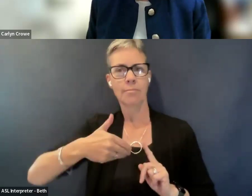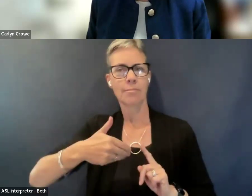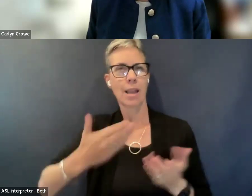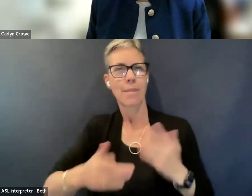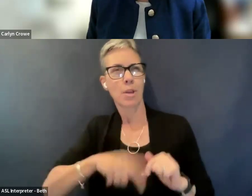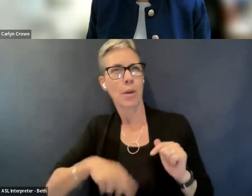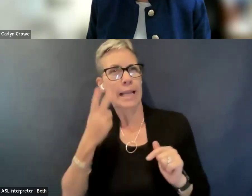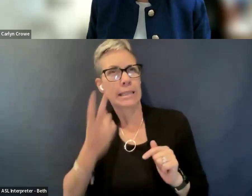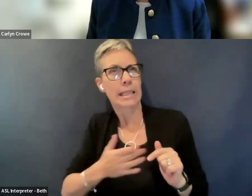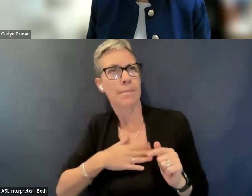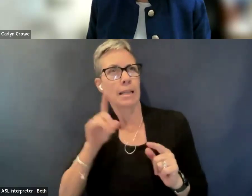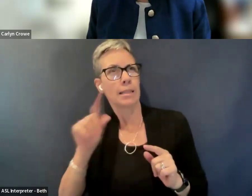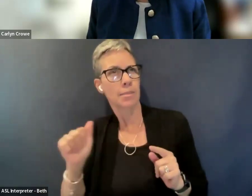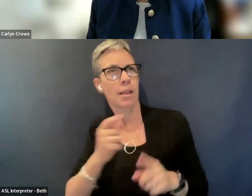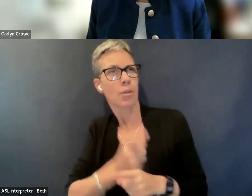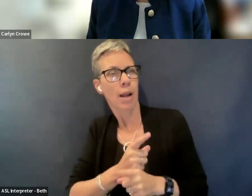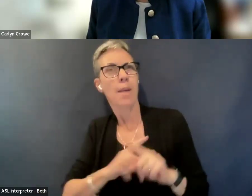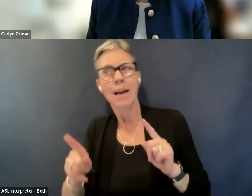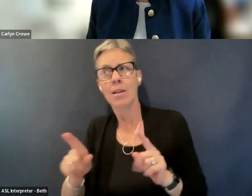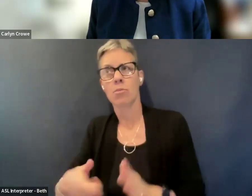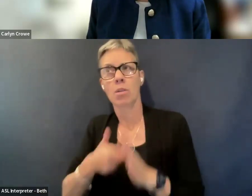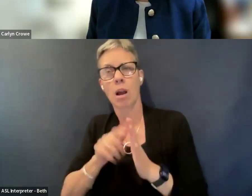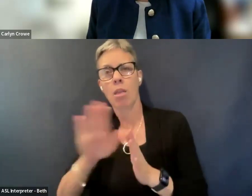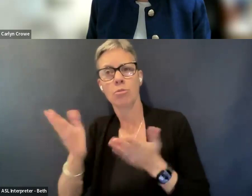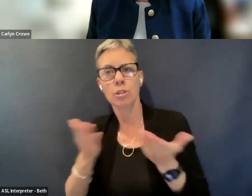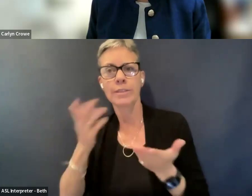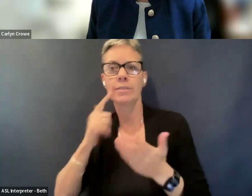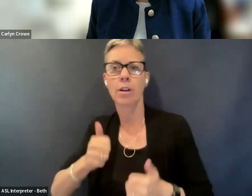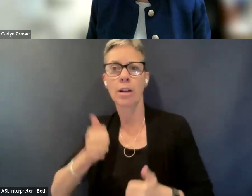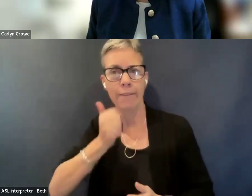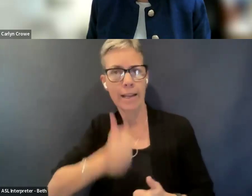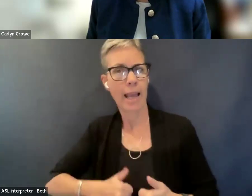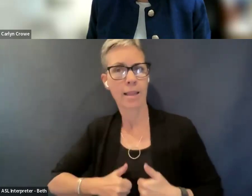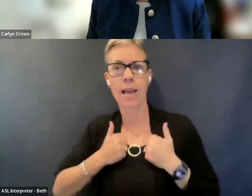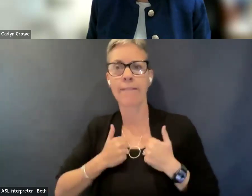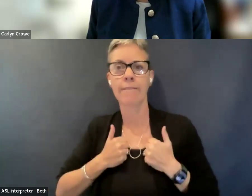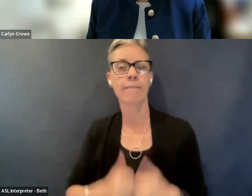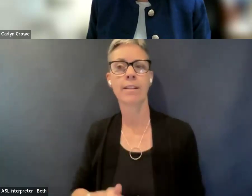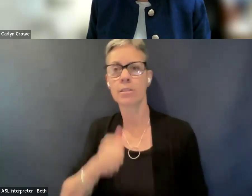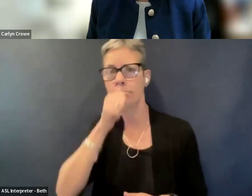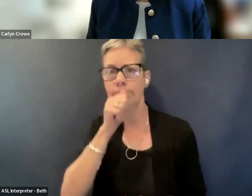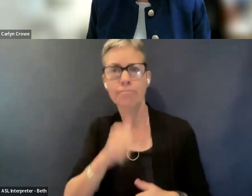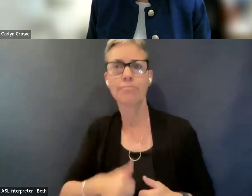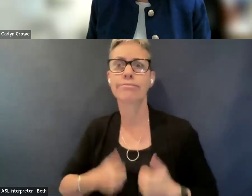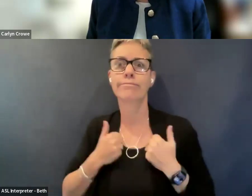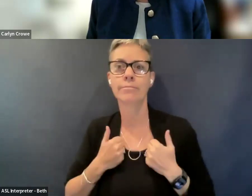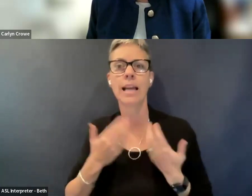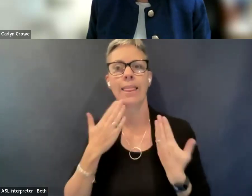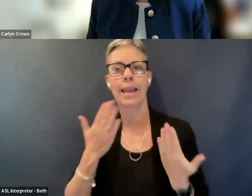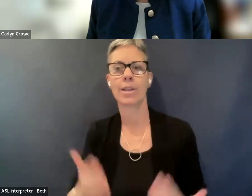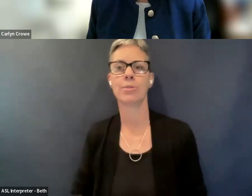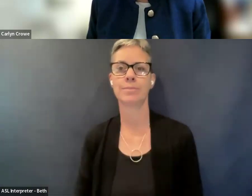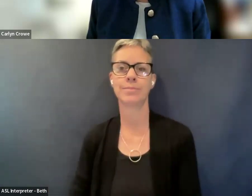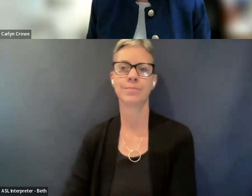disability, but we need those services to get by in daily life. Thank you.